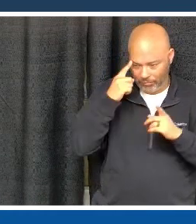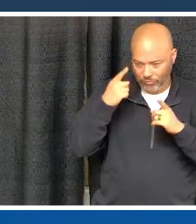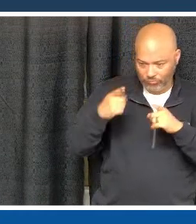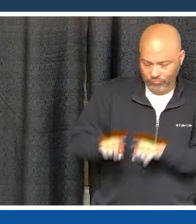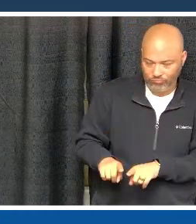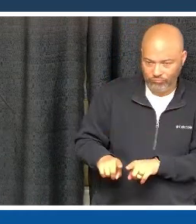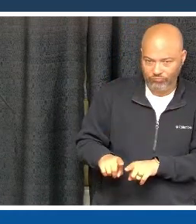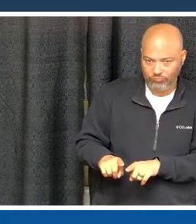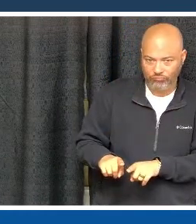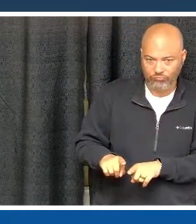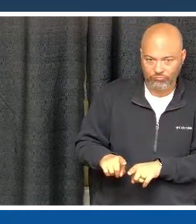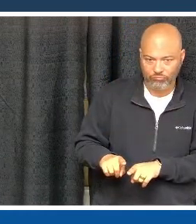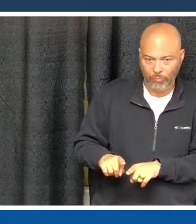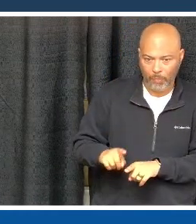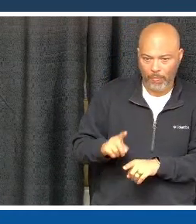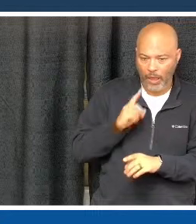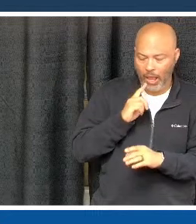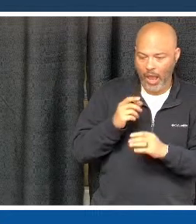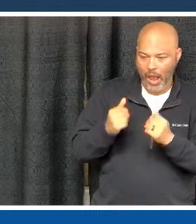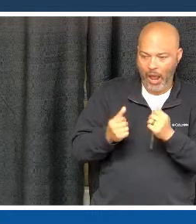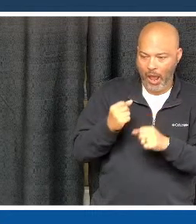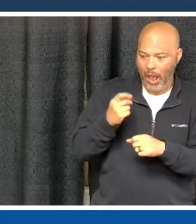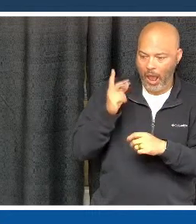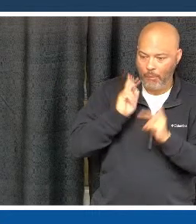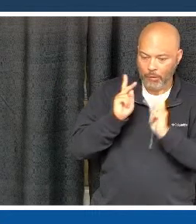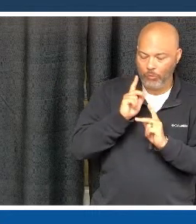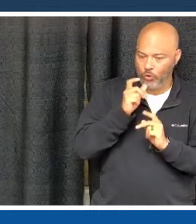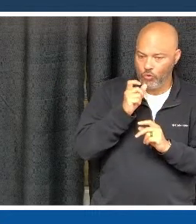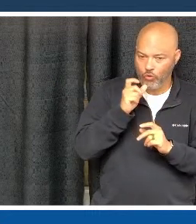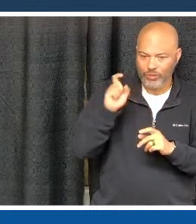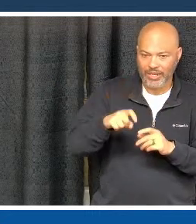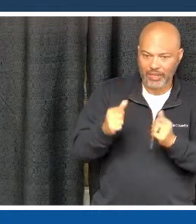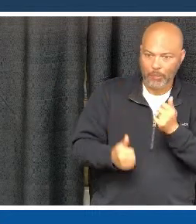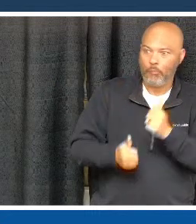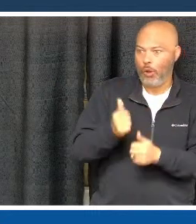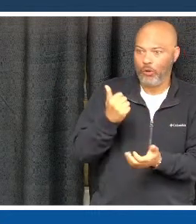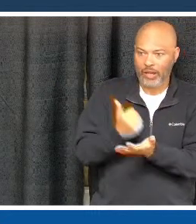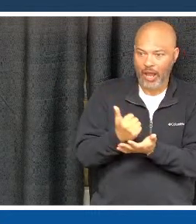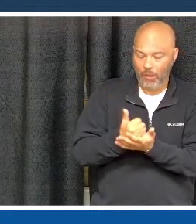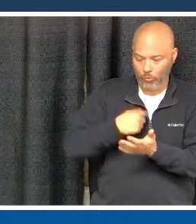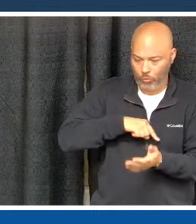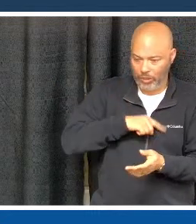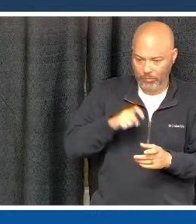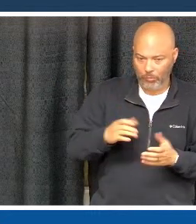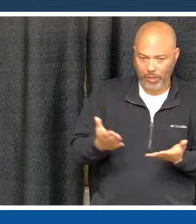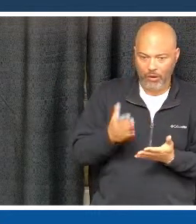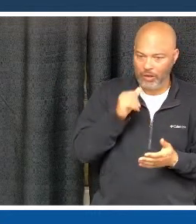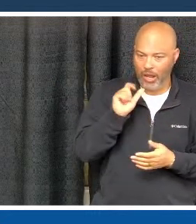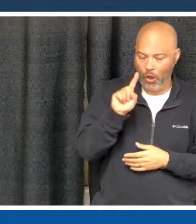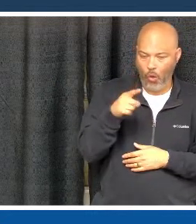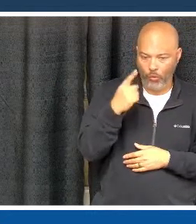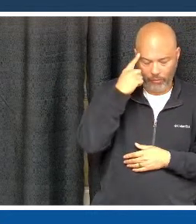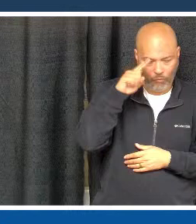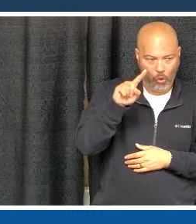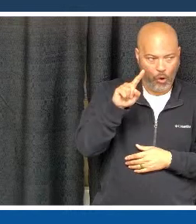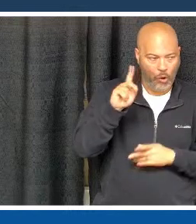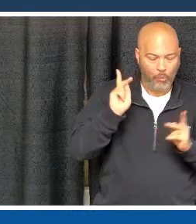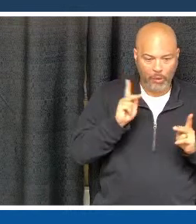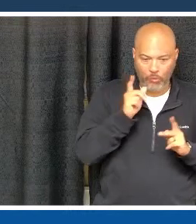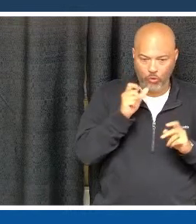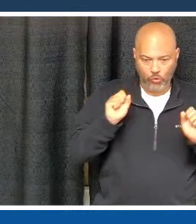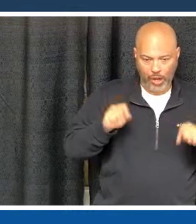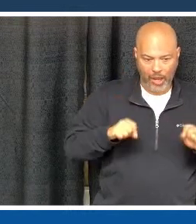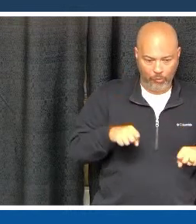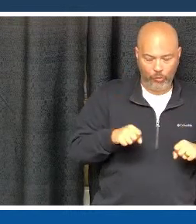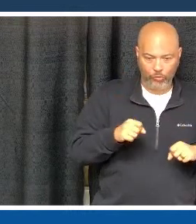compliant and protecting our most vulnerable residents, and that's what we're here for, is not only for the ables to get